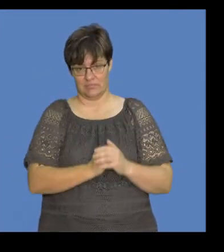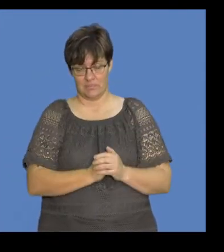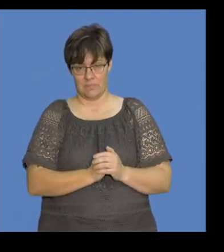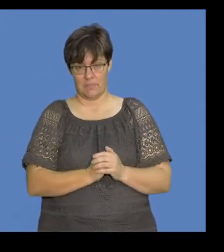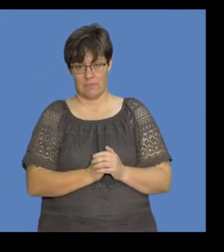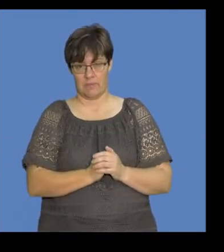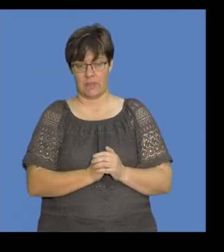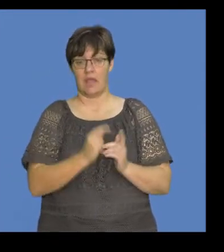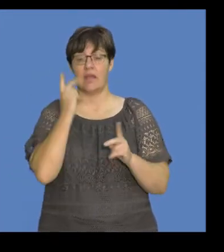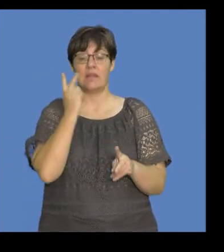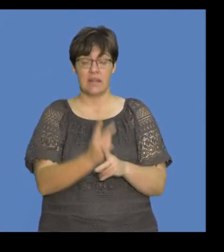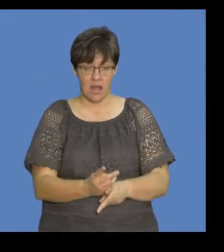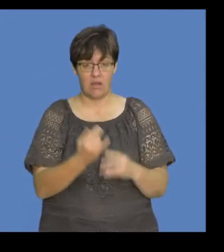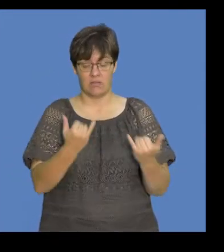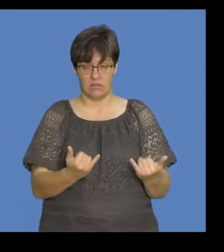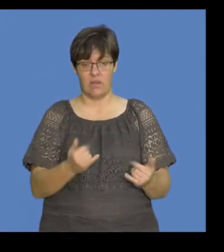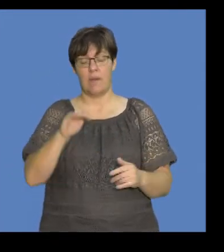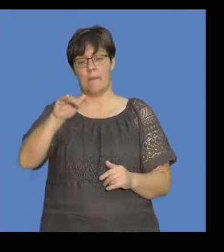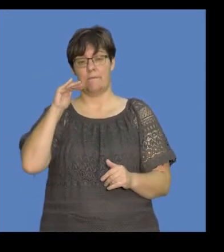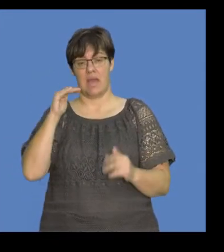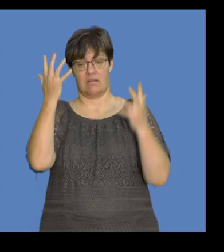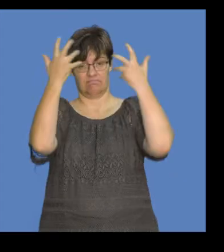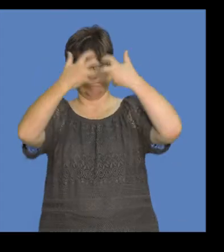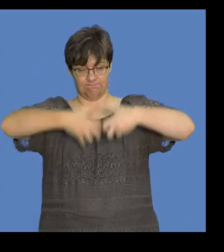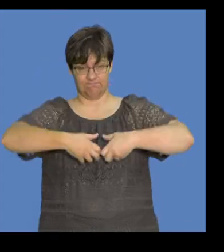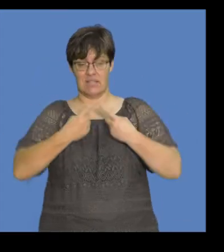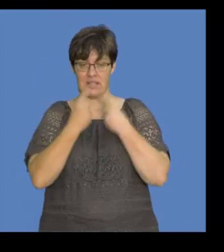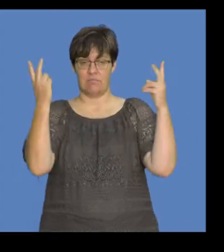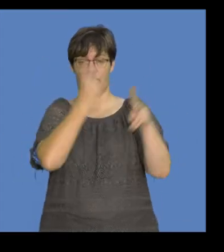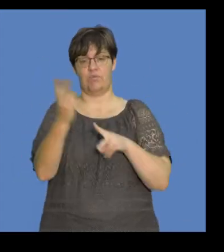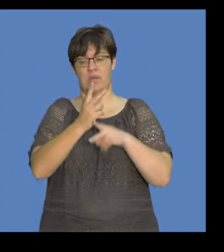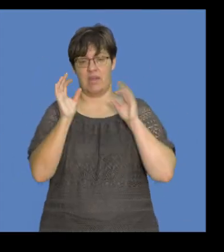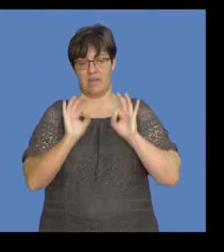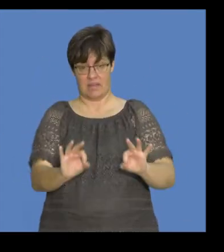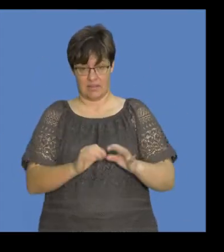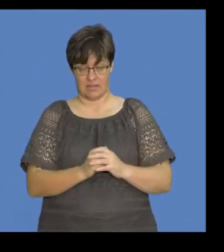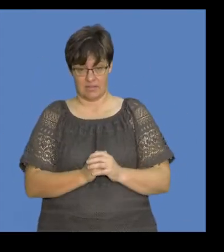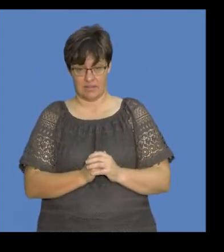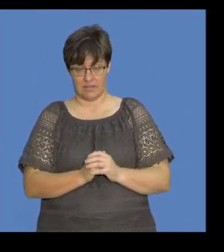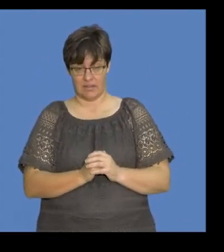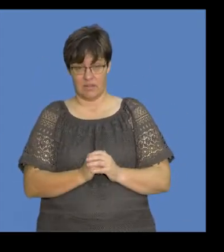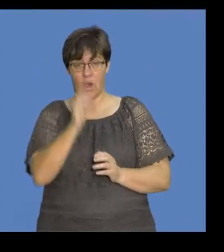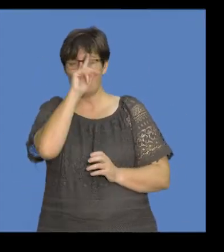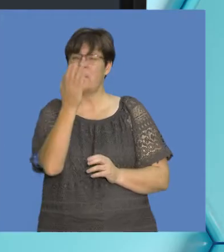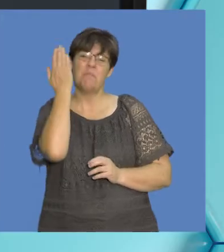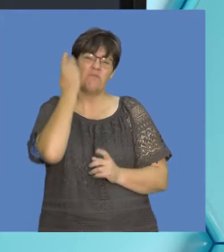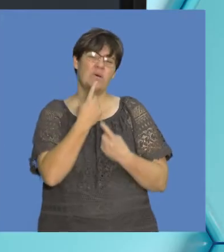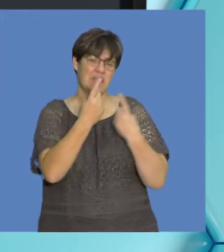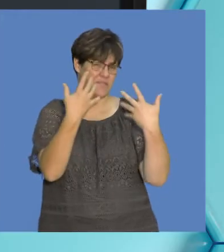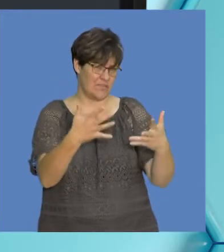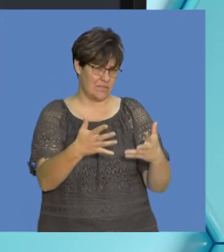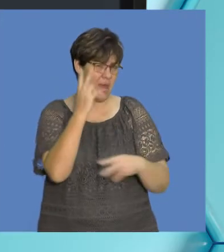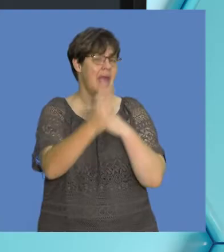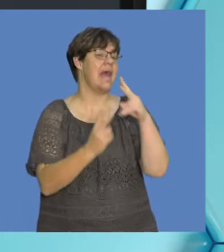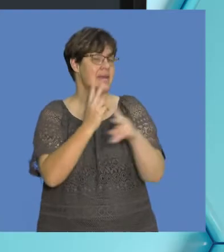thereafter, you prepare your bank reconciliation statement, and like we said earlier on, remember we said this, and I want to